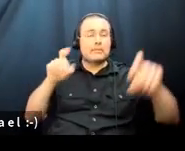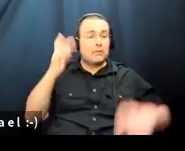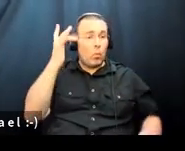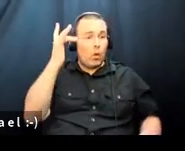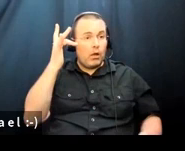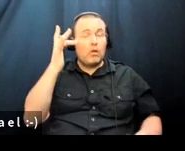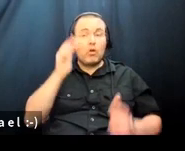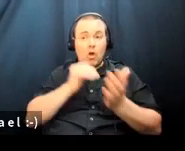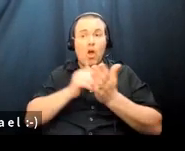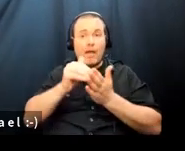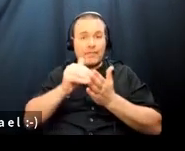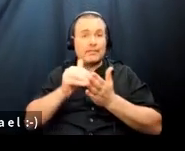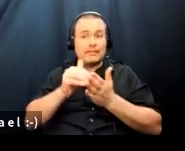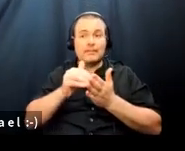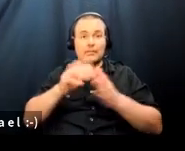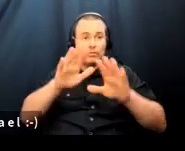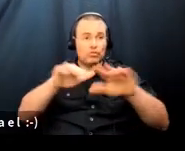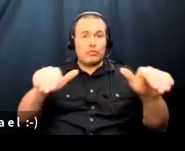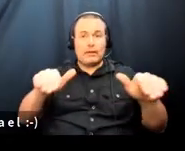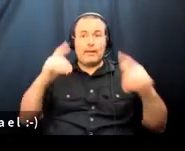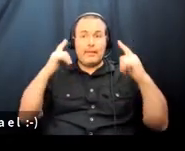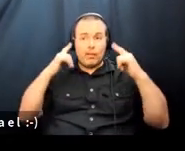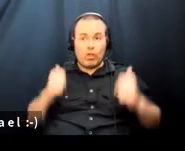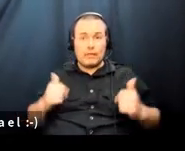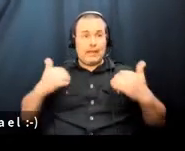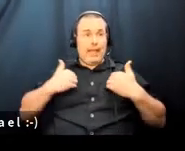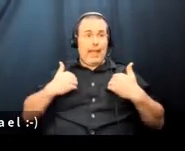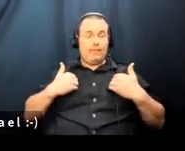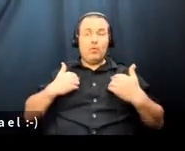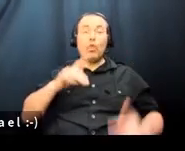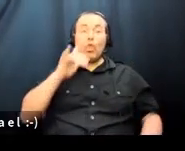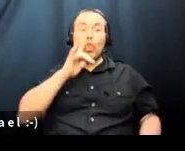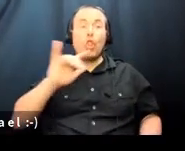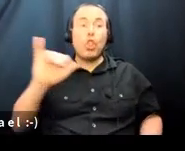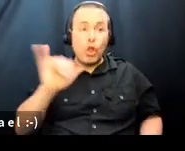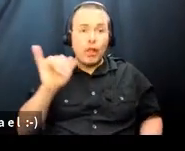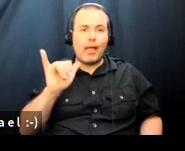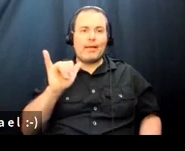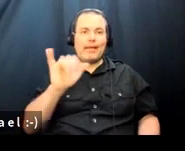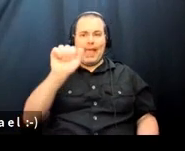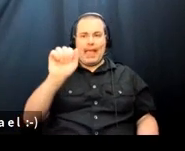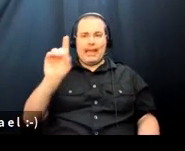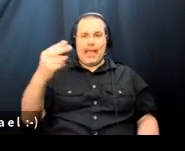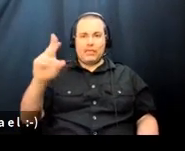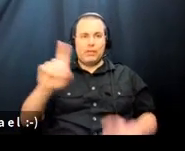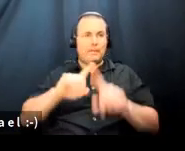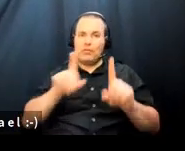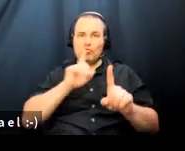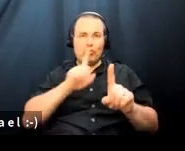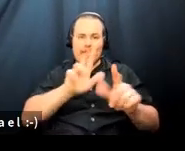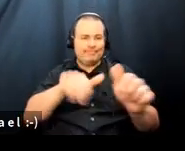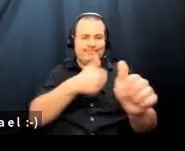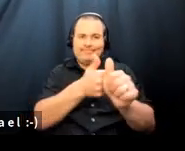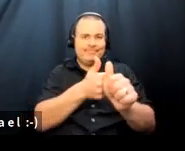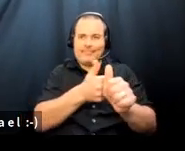kids who actually have a hearing loss come across like they have ADHD when they don't, because